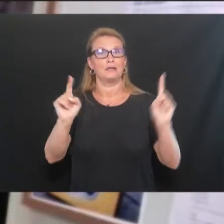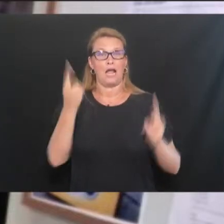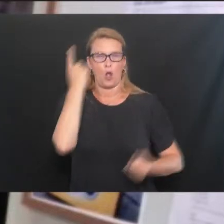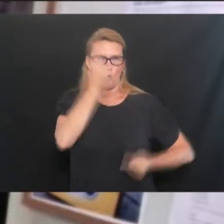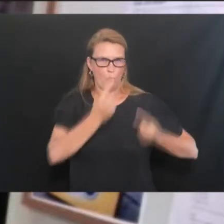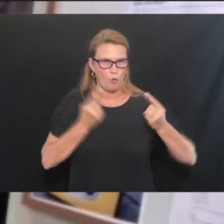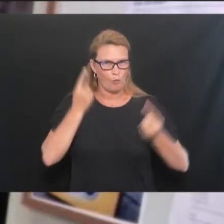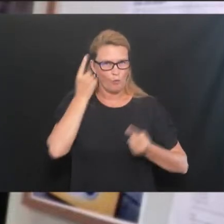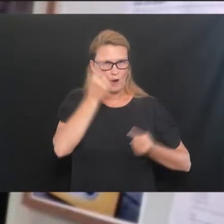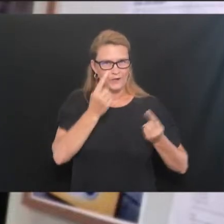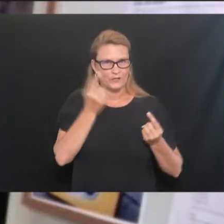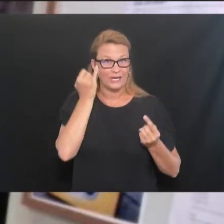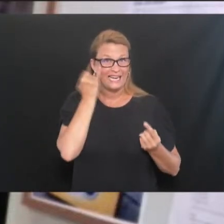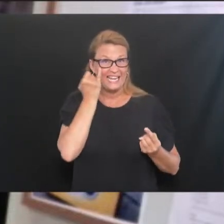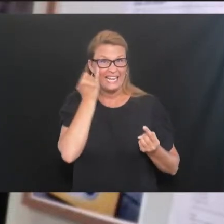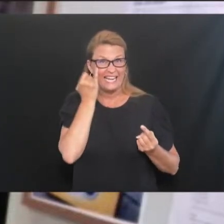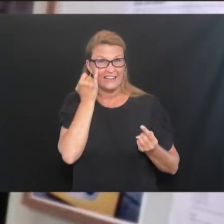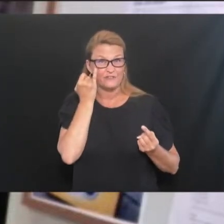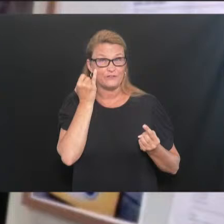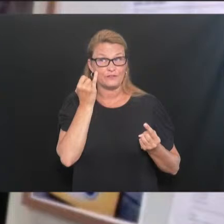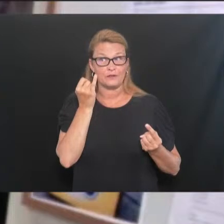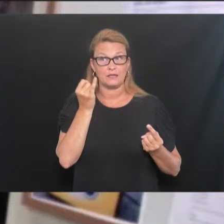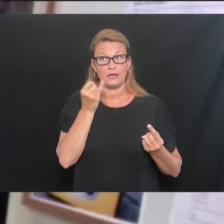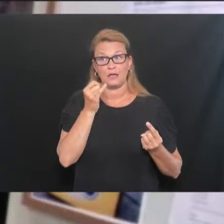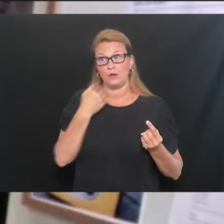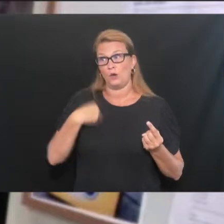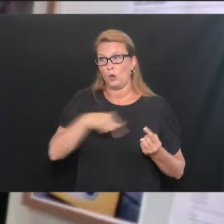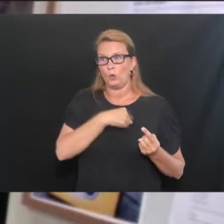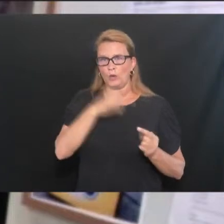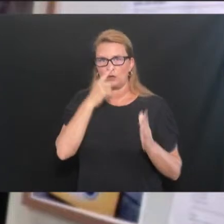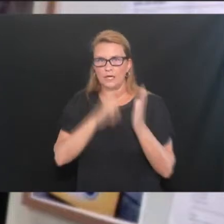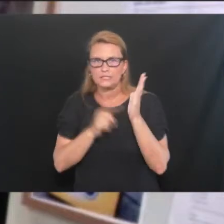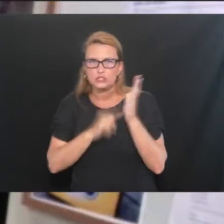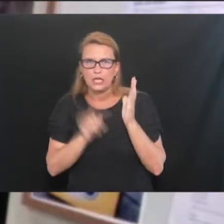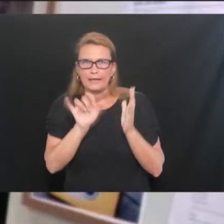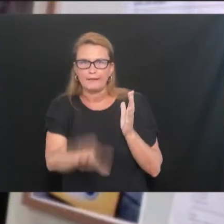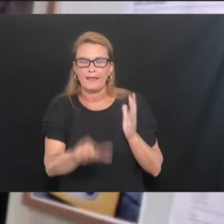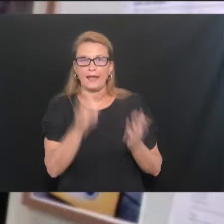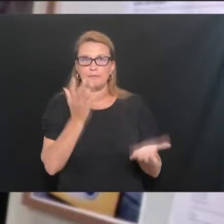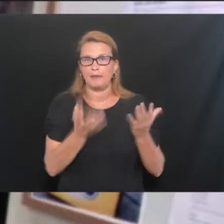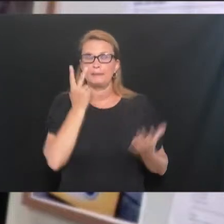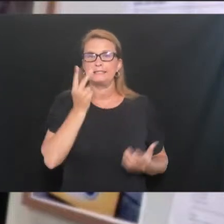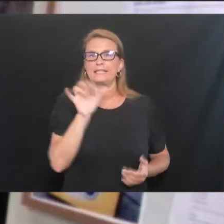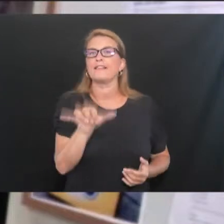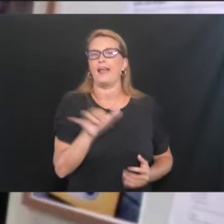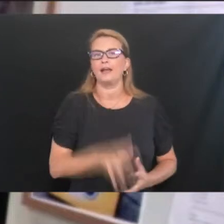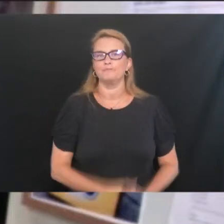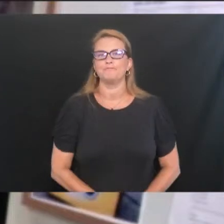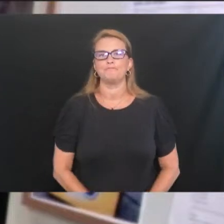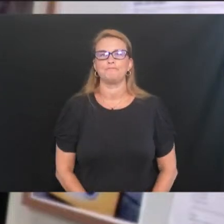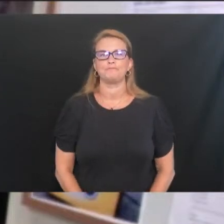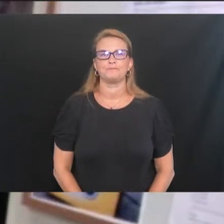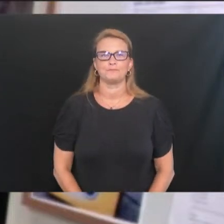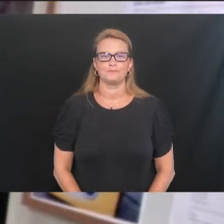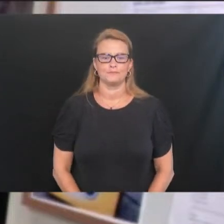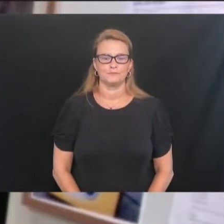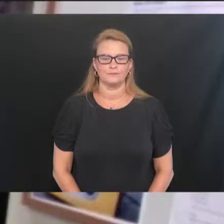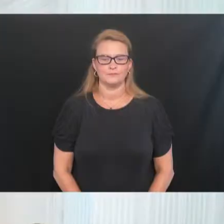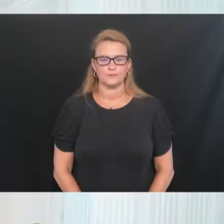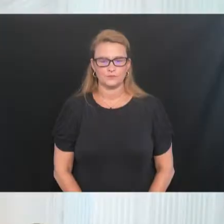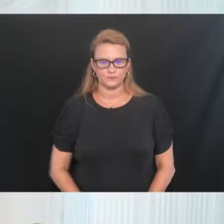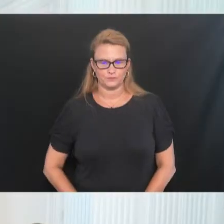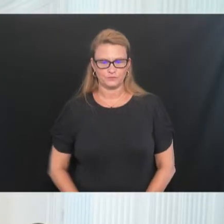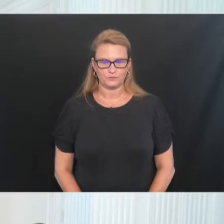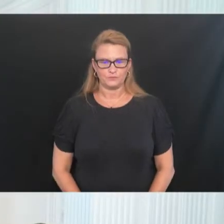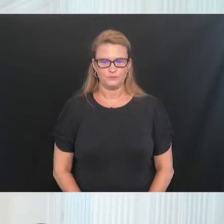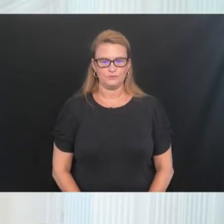those are the types of things that this assessment is dependent upon, or the next steps we might be considering. Thank you. Charles,